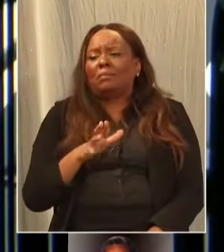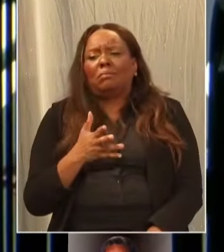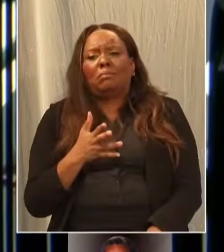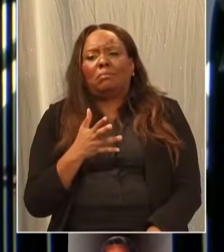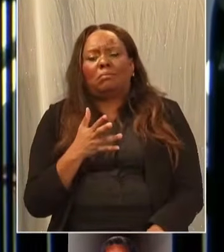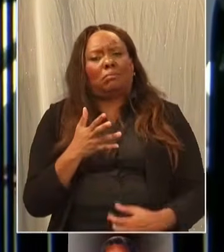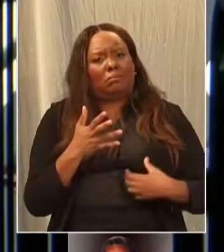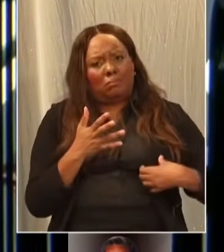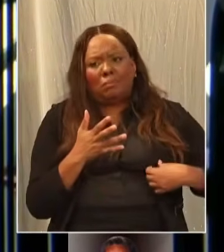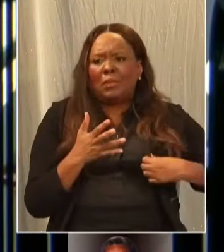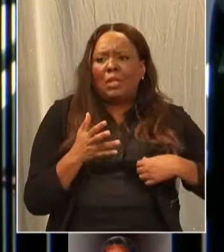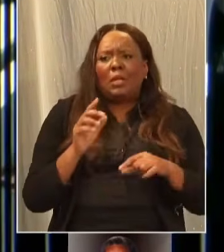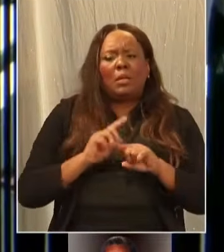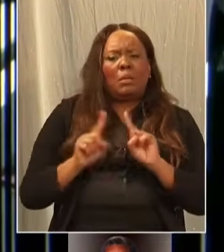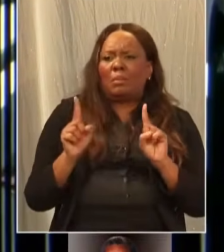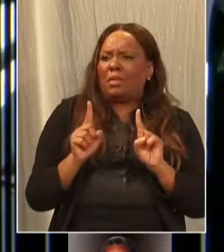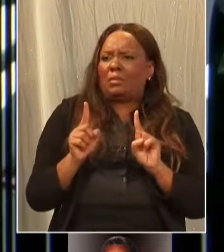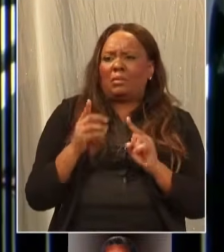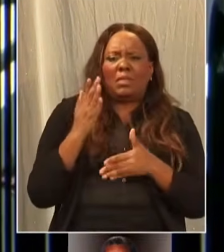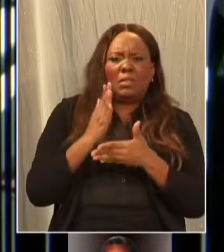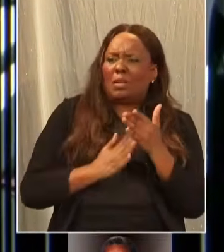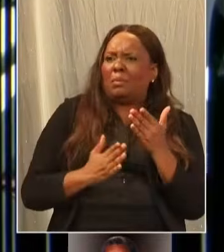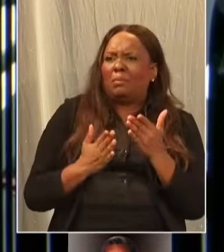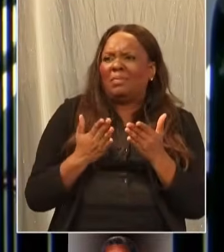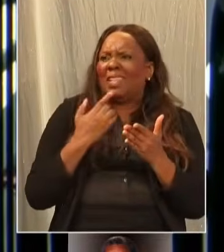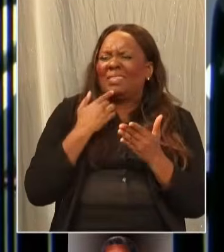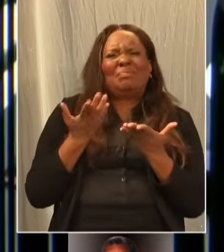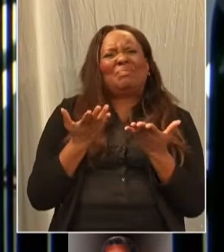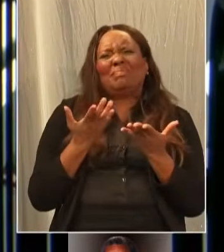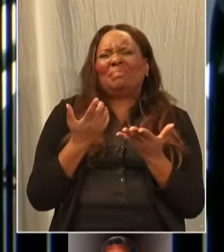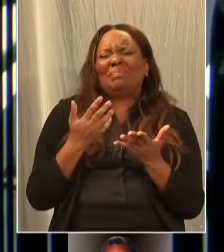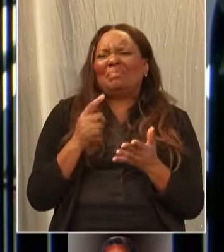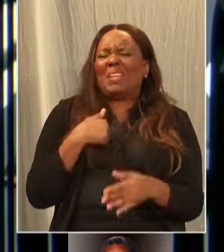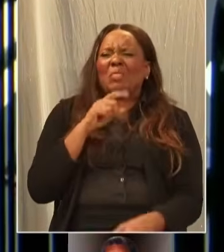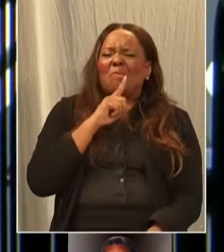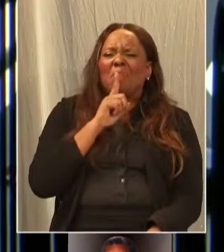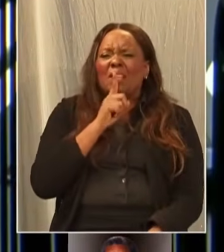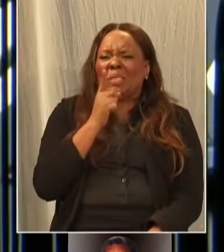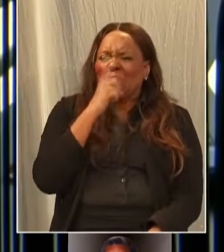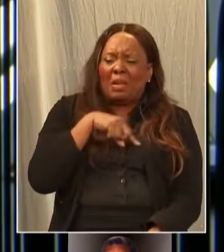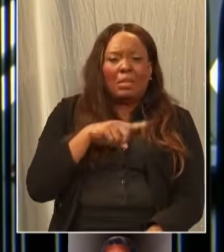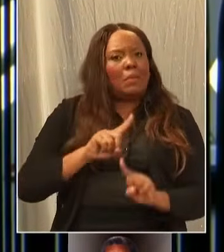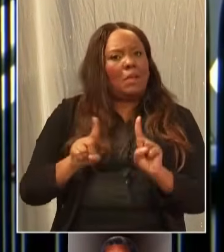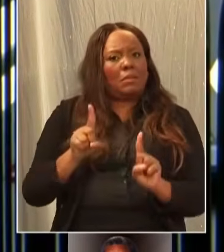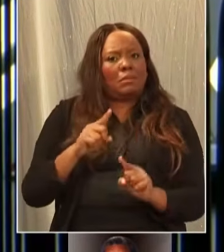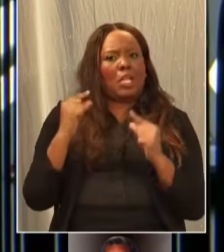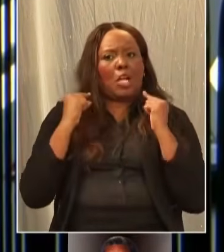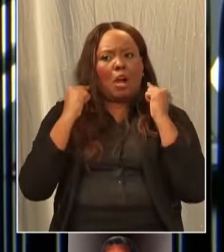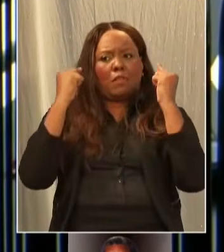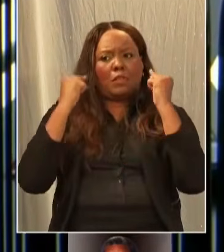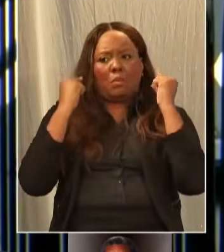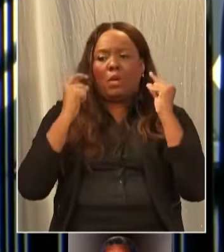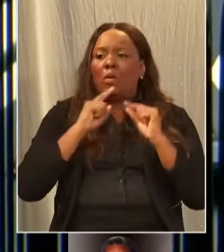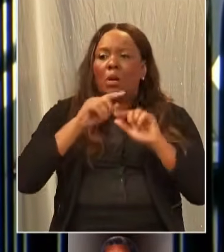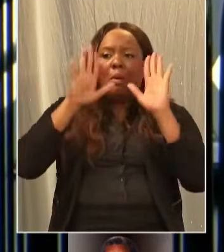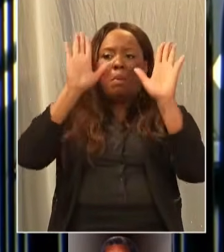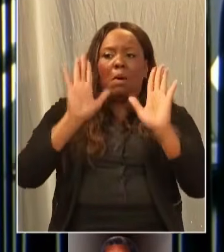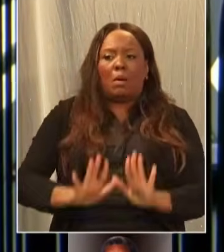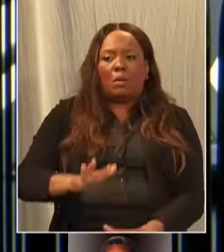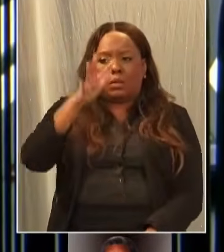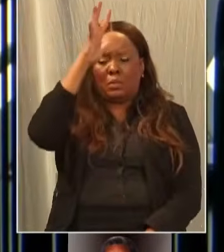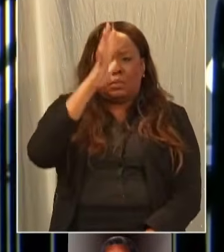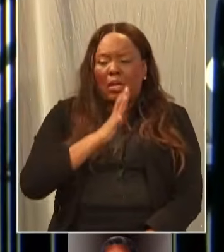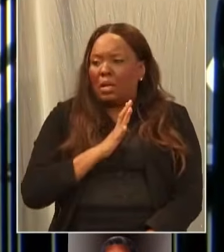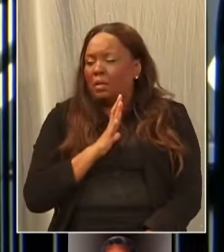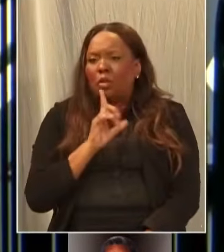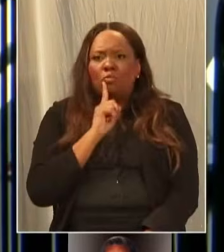150 or even 200. Not this extraordinary man, displaying immense